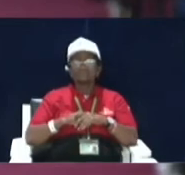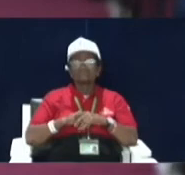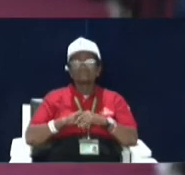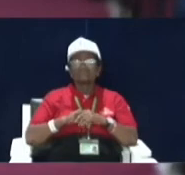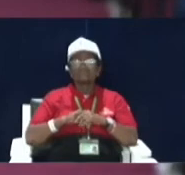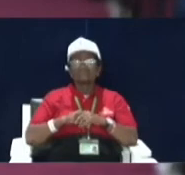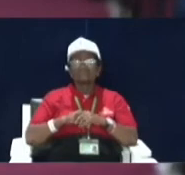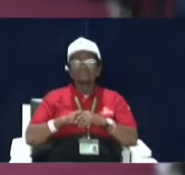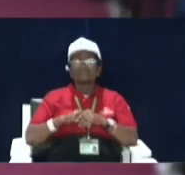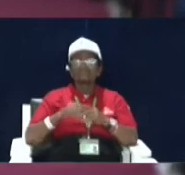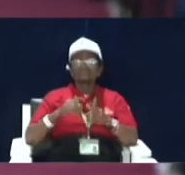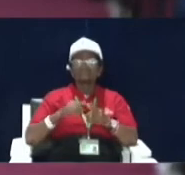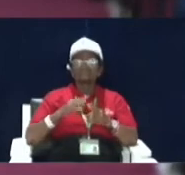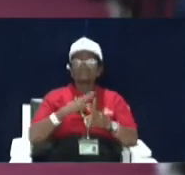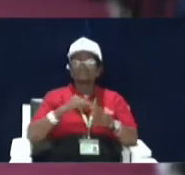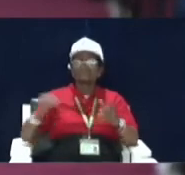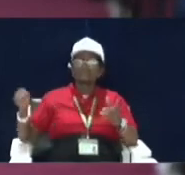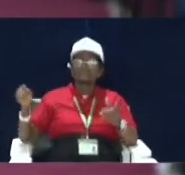And then